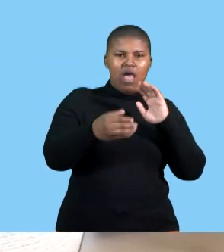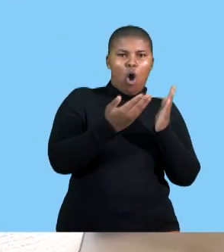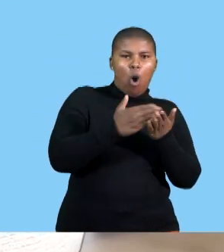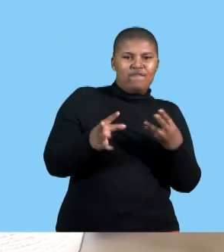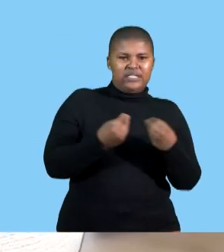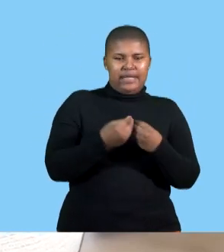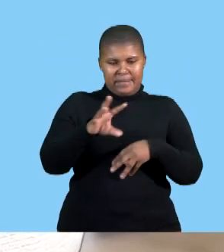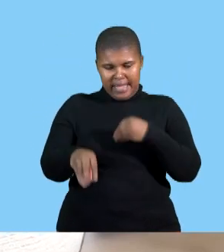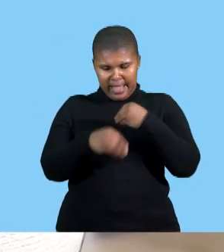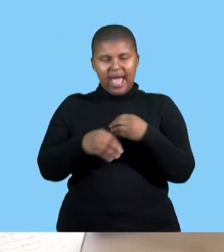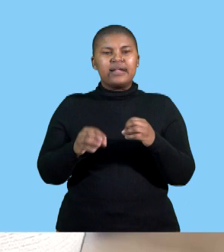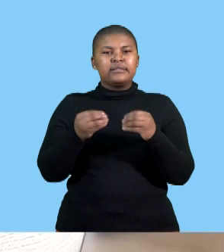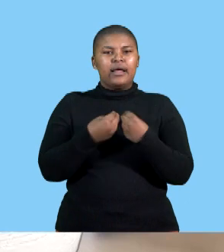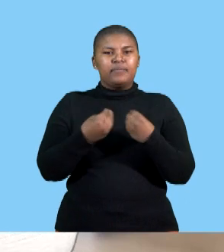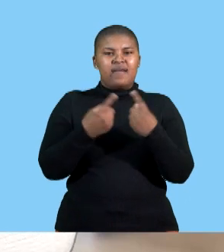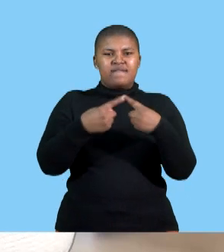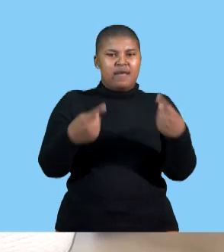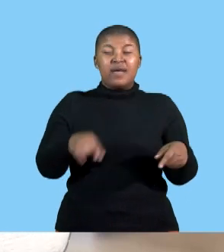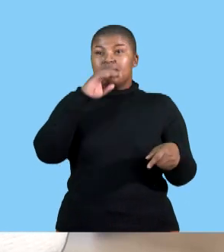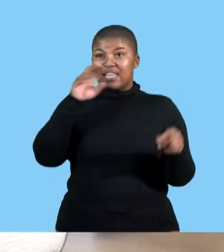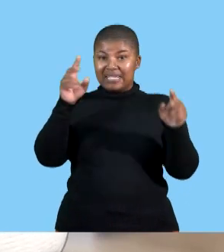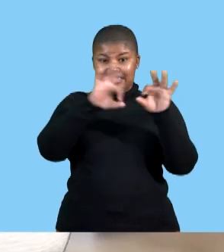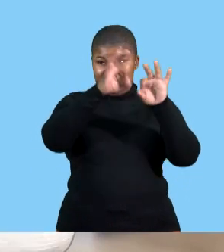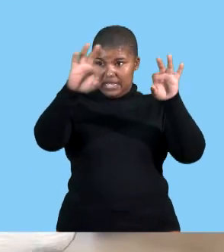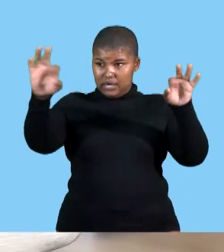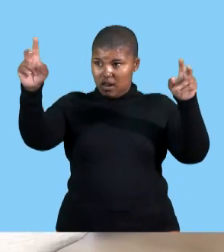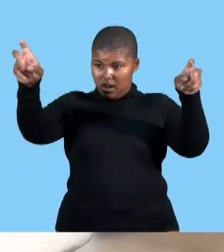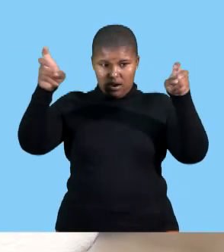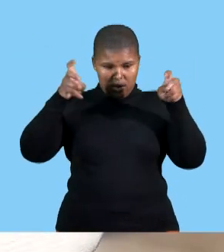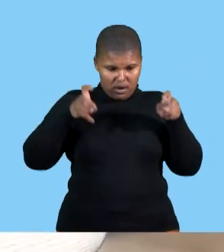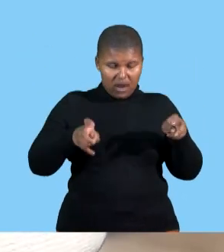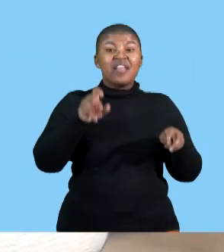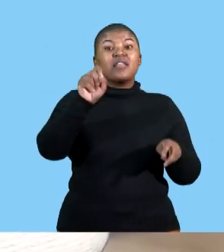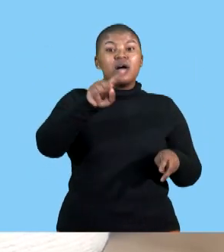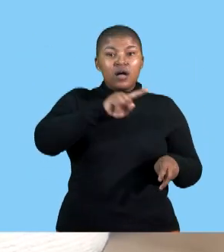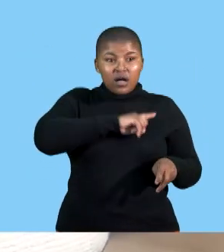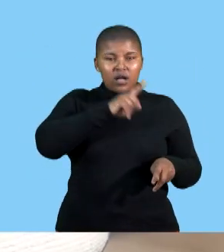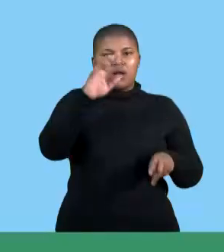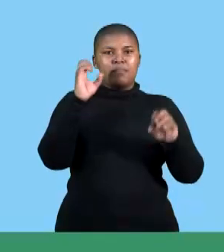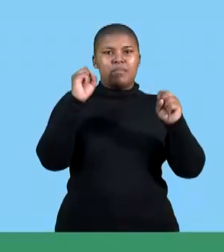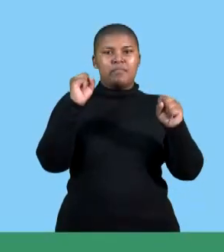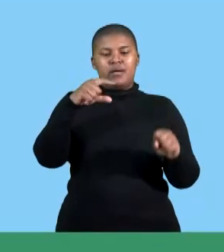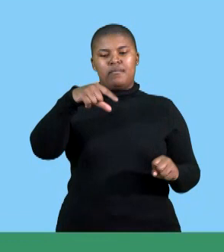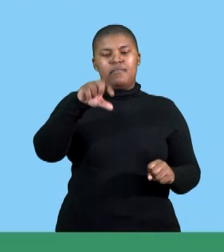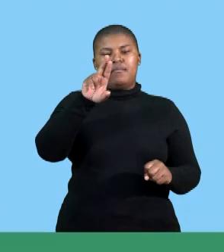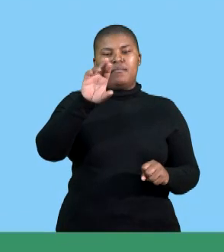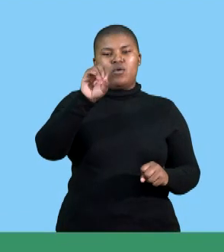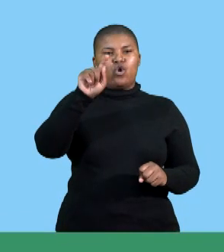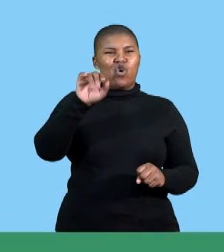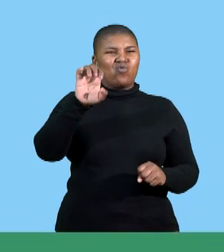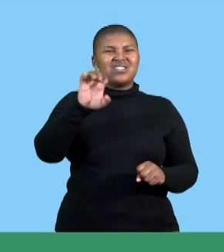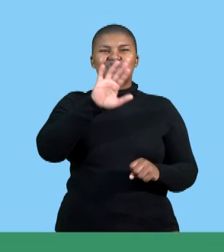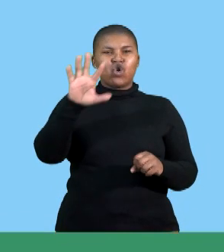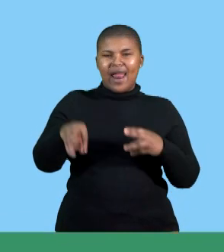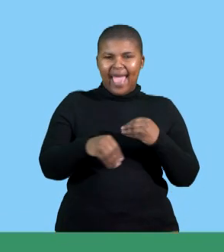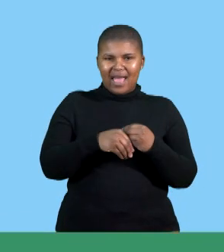not adding anything. So you take it as is. The sentence, you are taking it as is. That's why they say quote. Do not